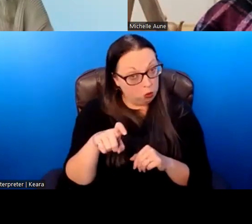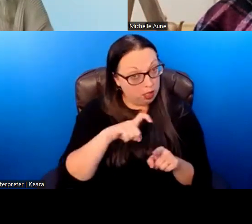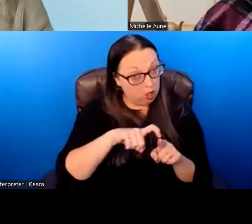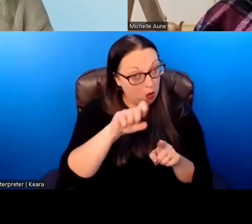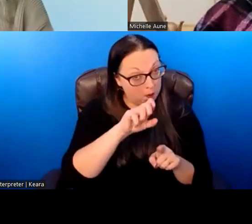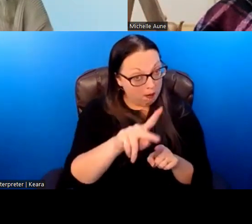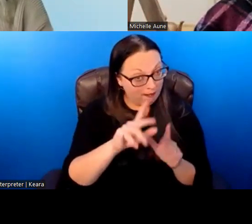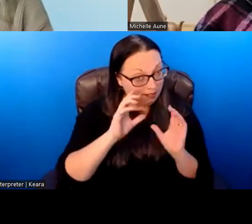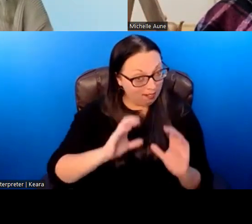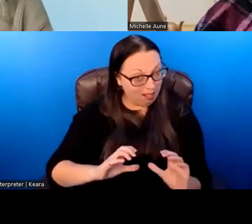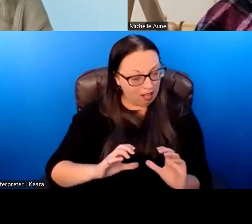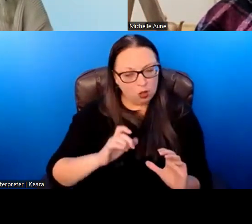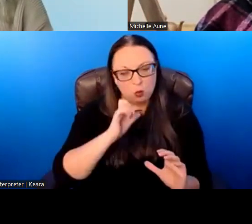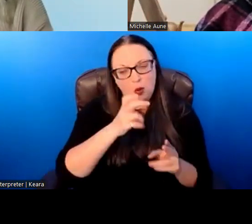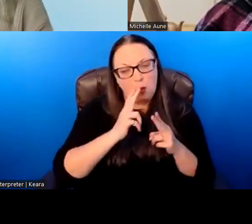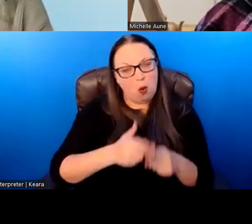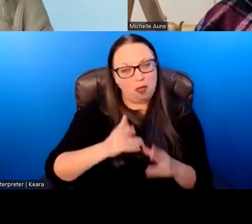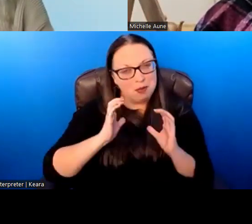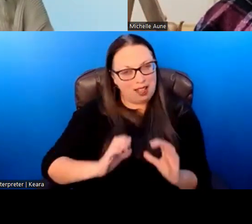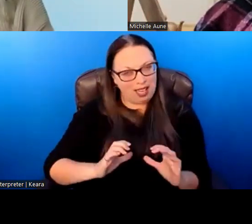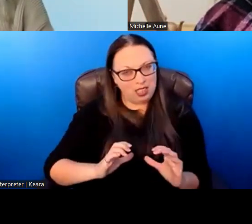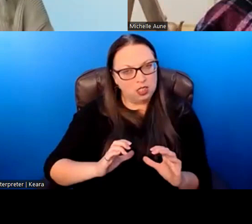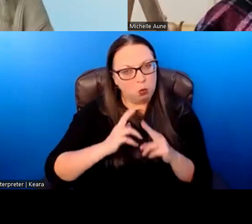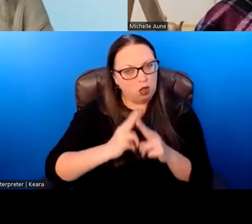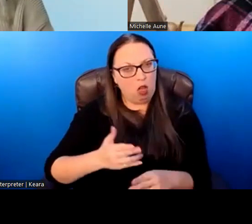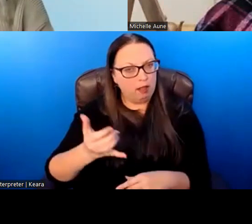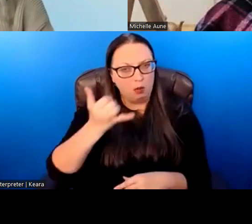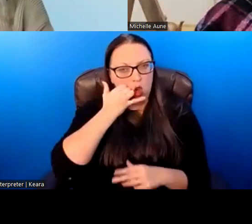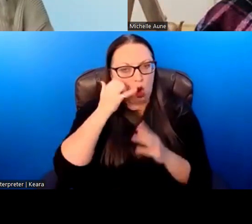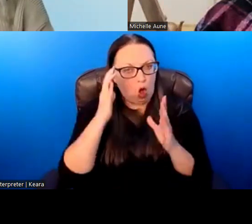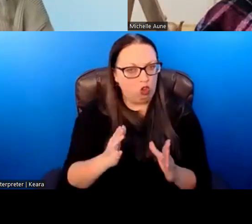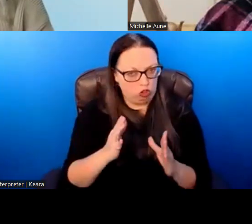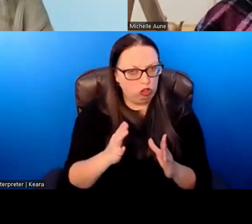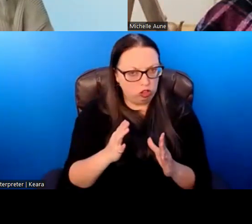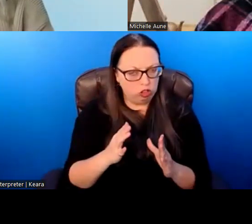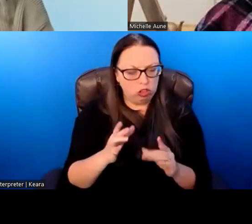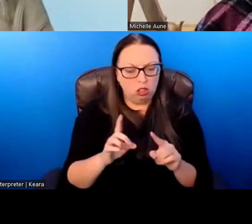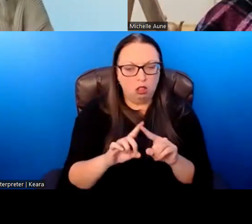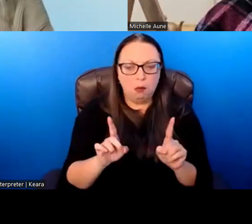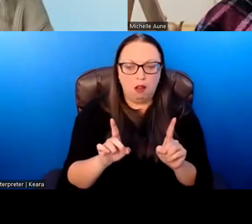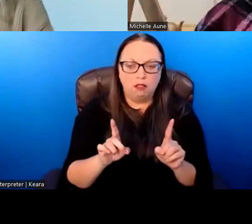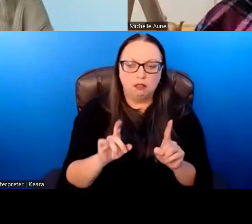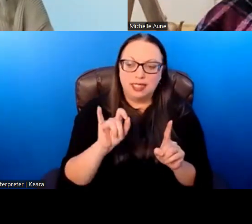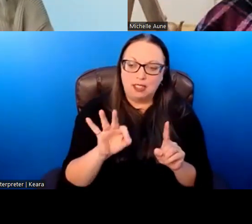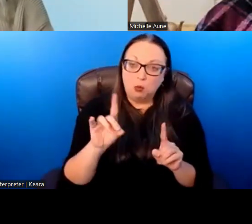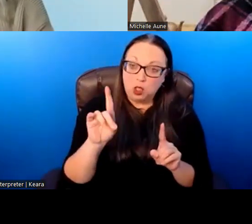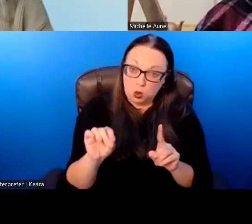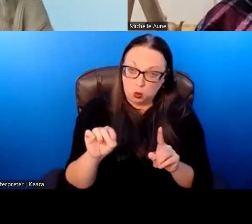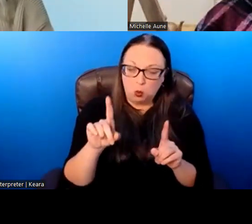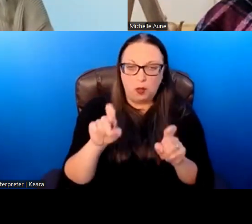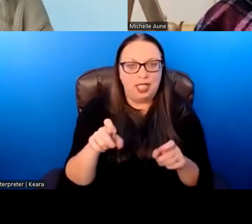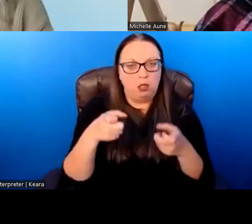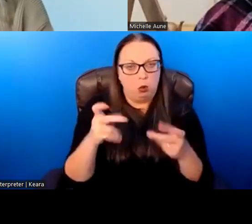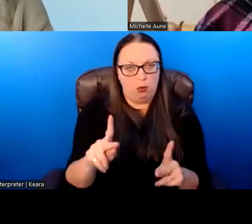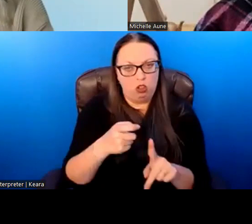don't really call them our clients, they're just our callers. But if we do, we would need the permission from the caller to call